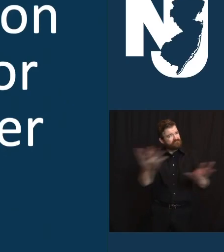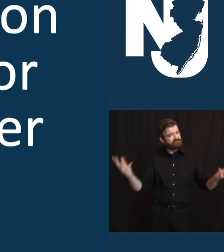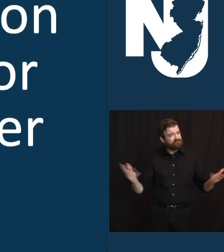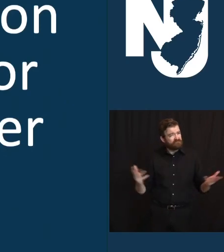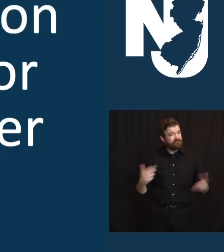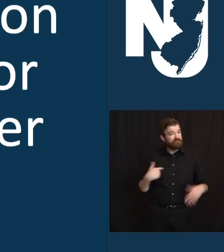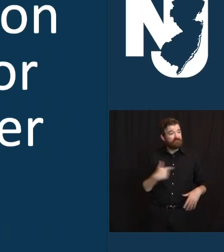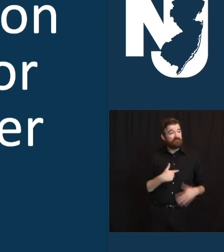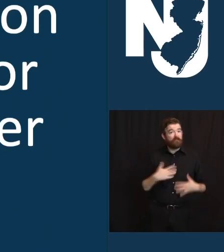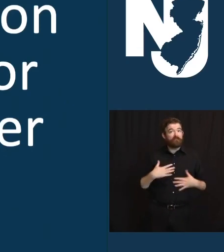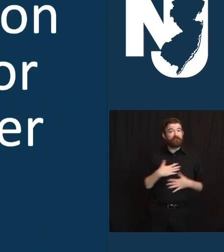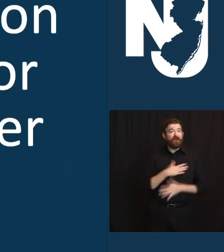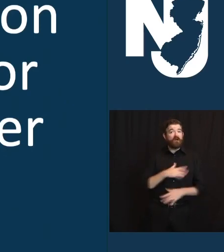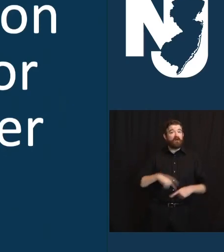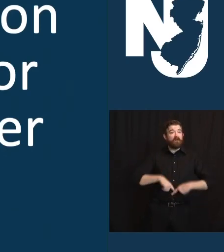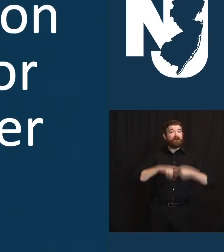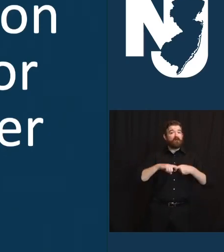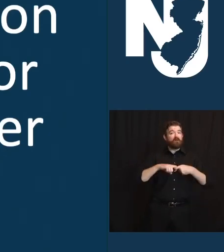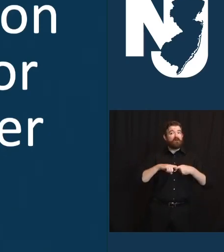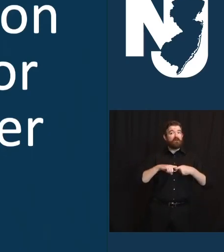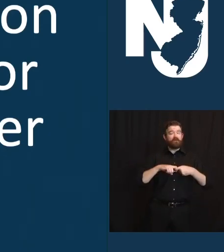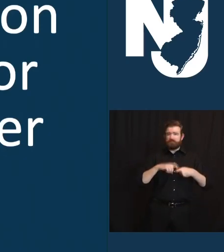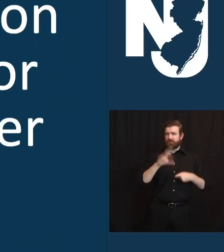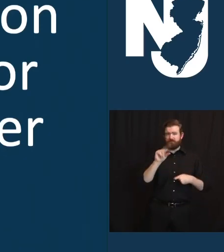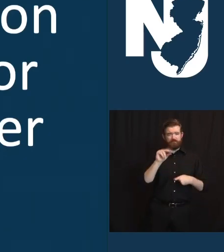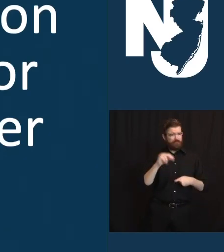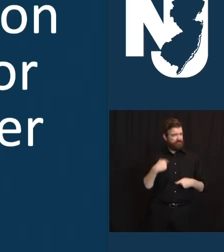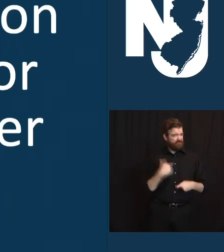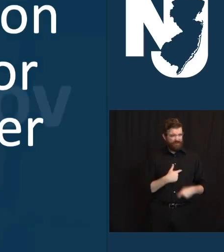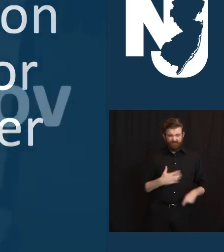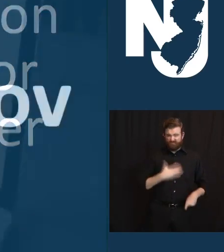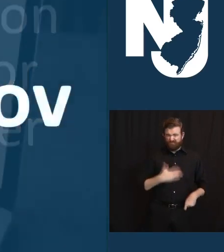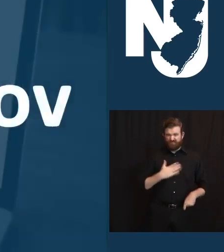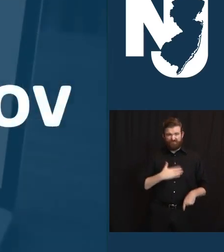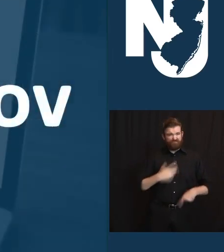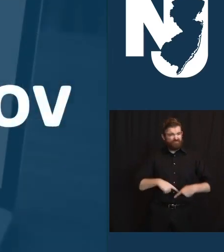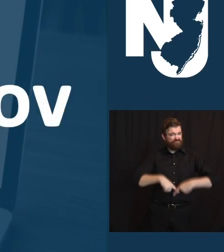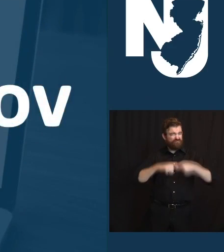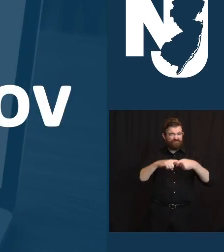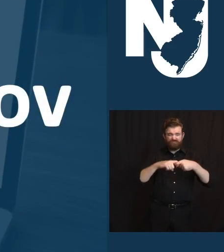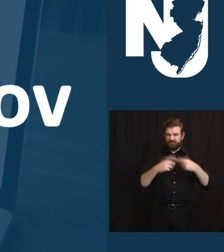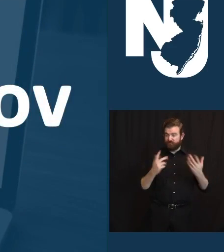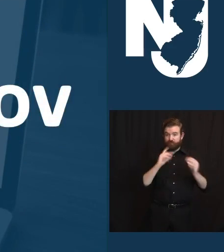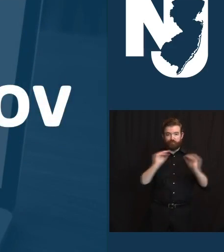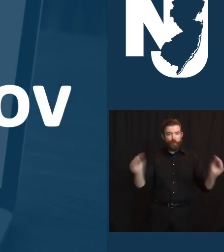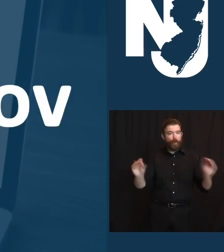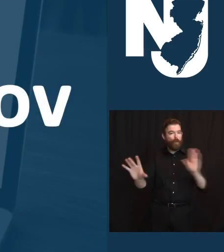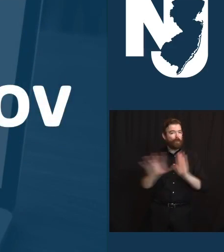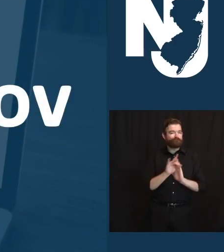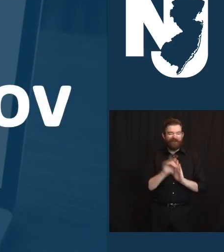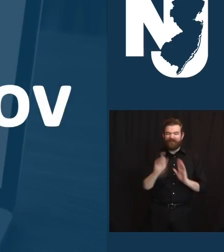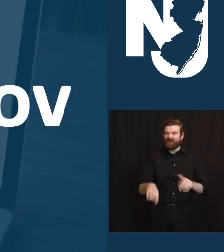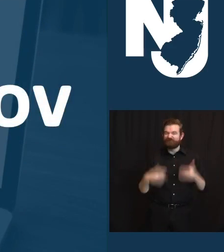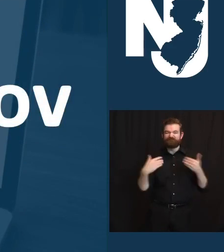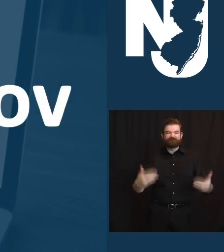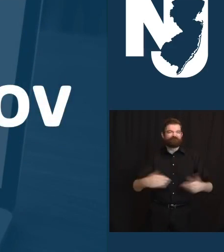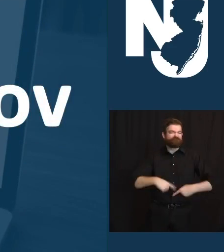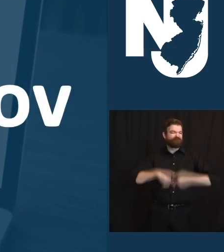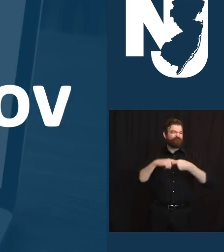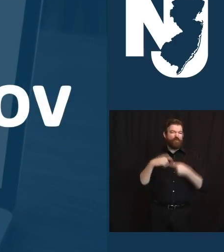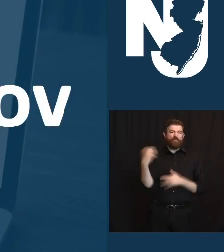joy to do this, but we have no choice. We are also moved to take this step because of what we have seen in some